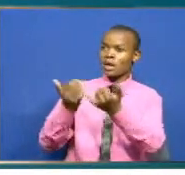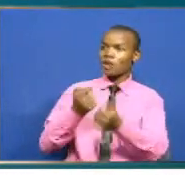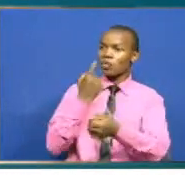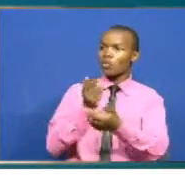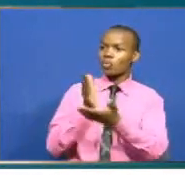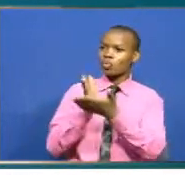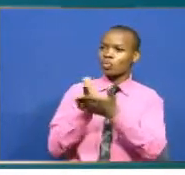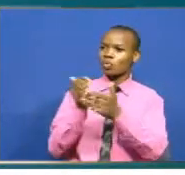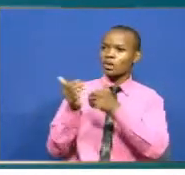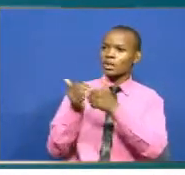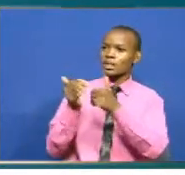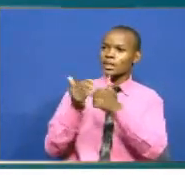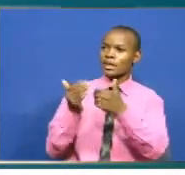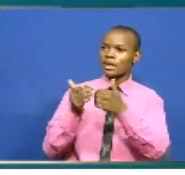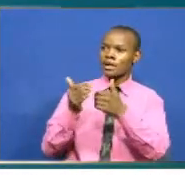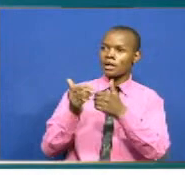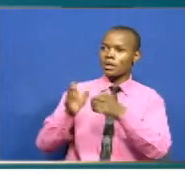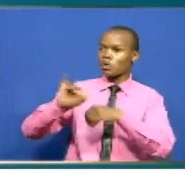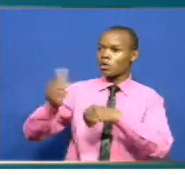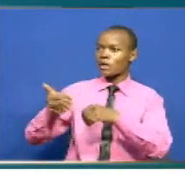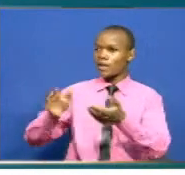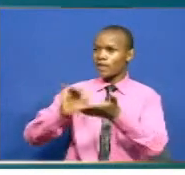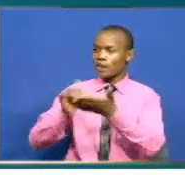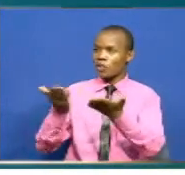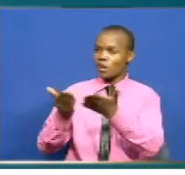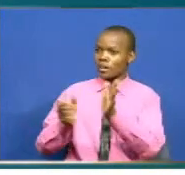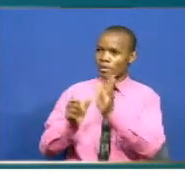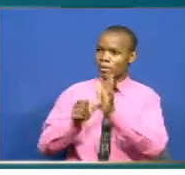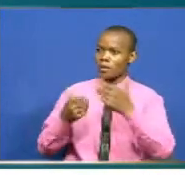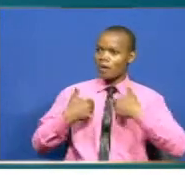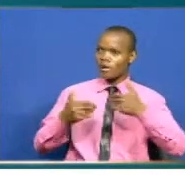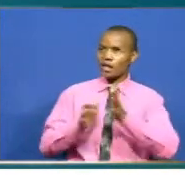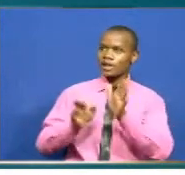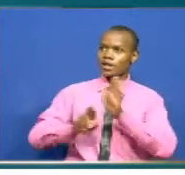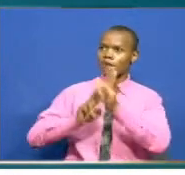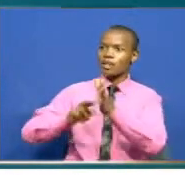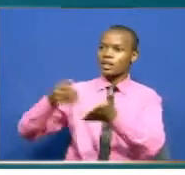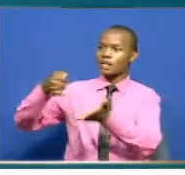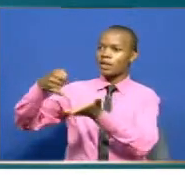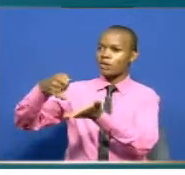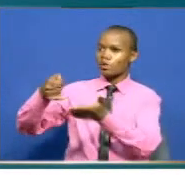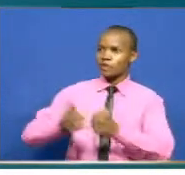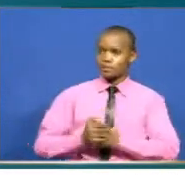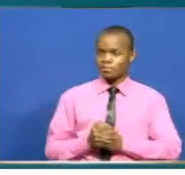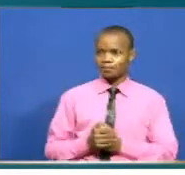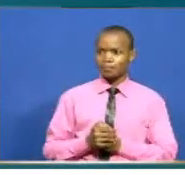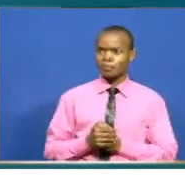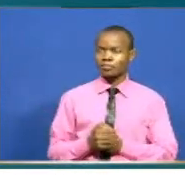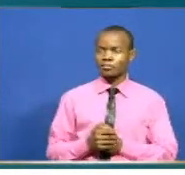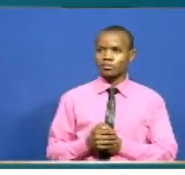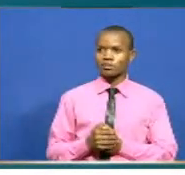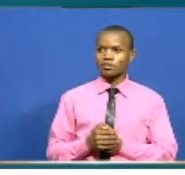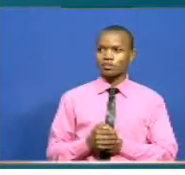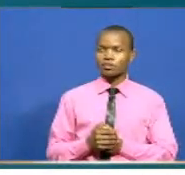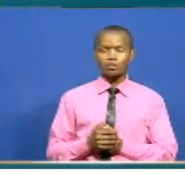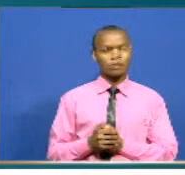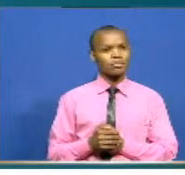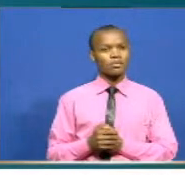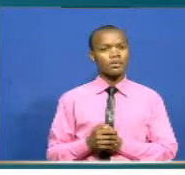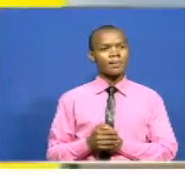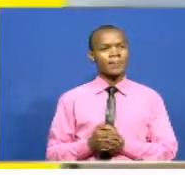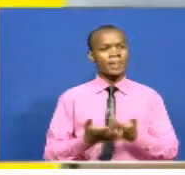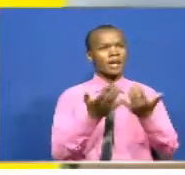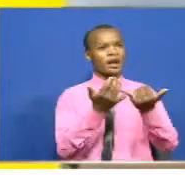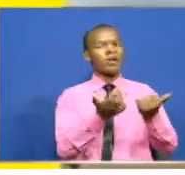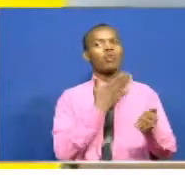pie. That is where it is. And that is where the representation comes in. So what are you advocating?